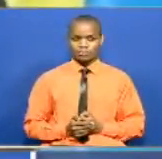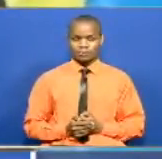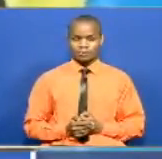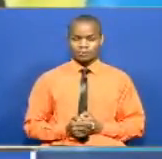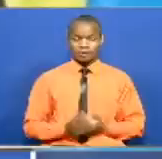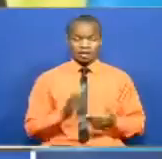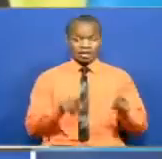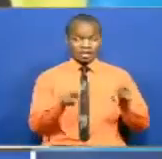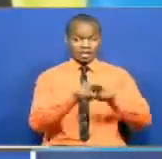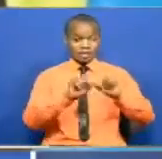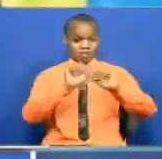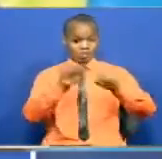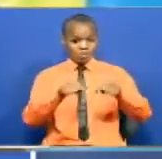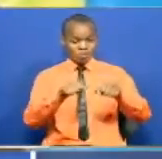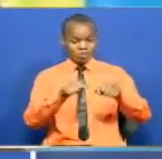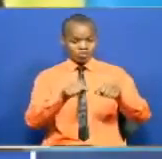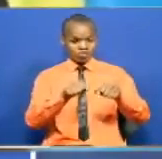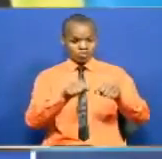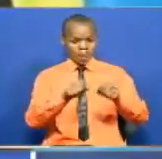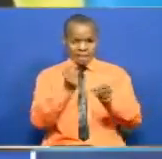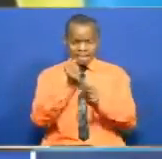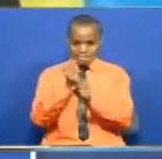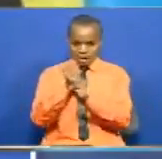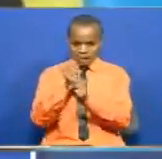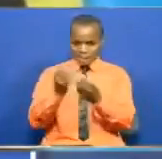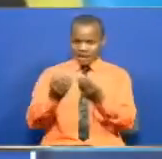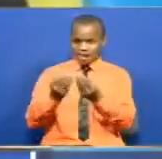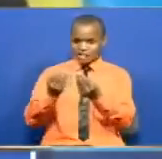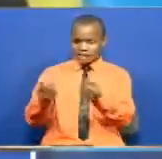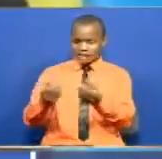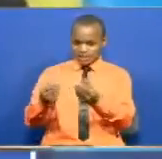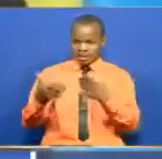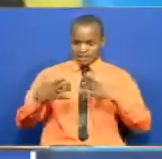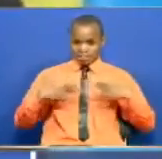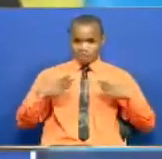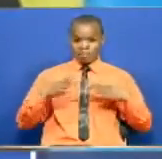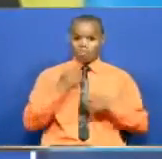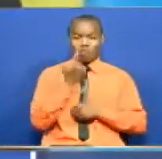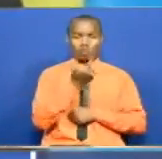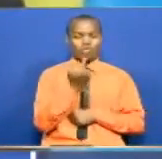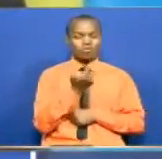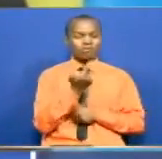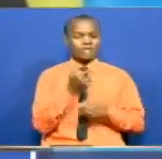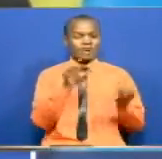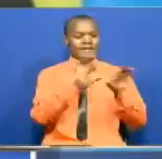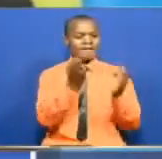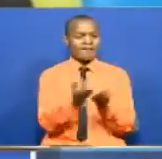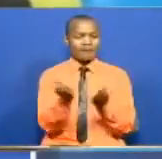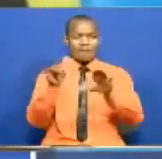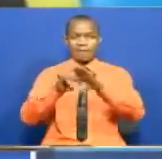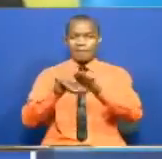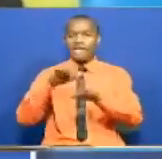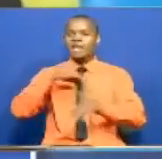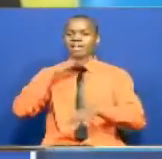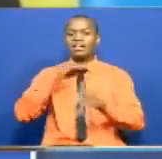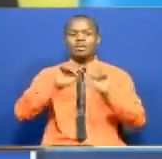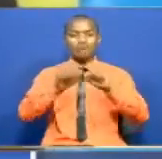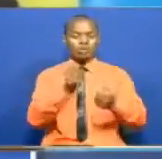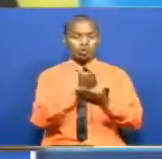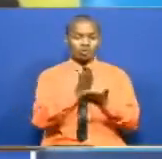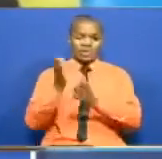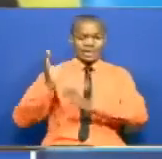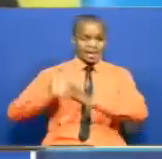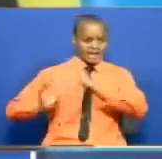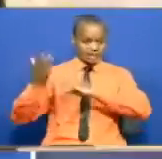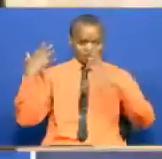review some of them to make it easier for those who have lost their loved ones to be able to observe certain rituals